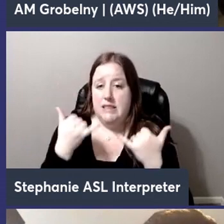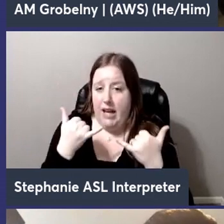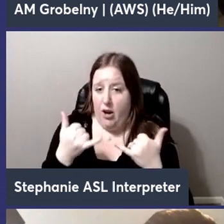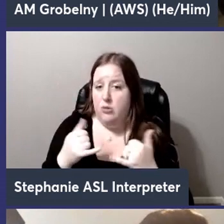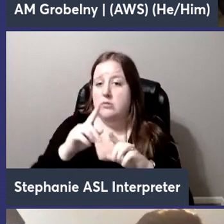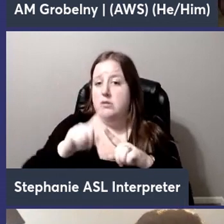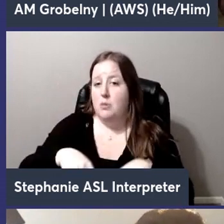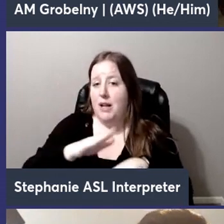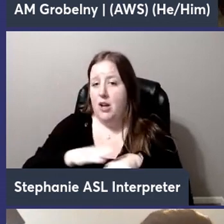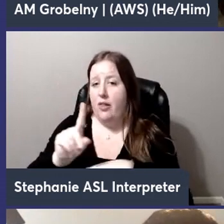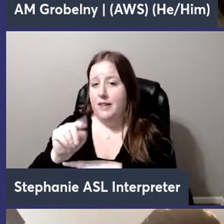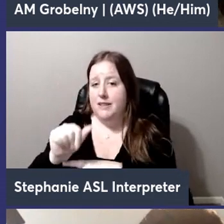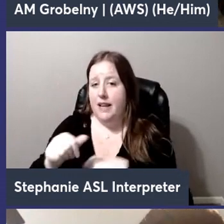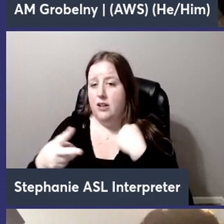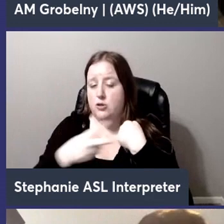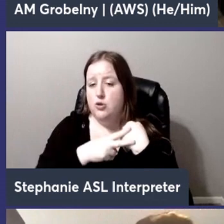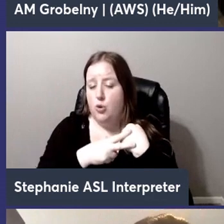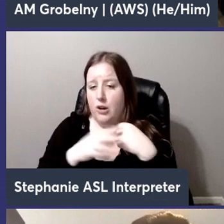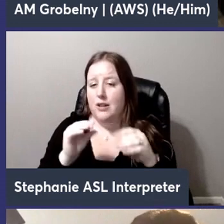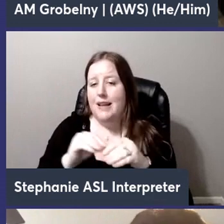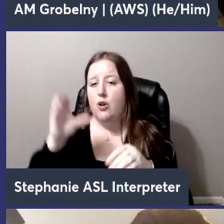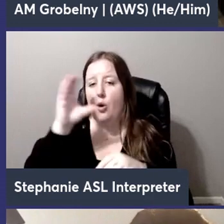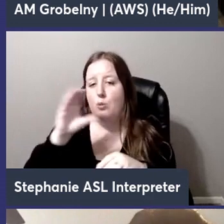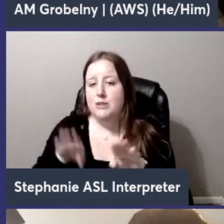that's stored in OpenSearch.